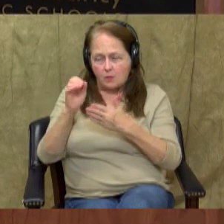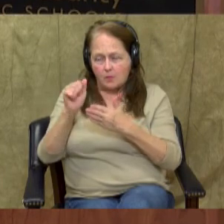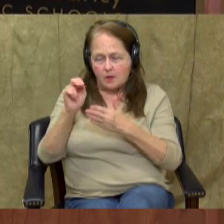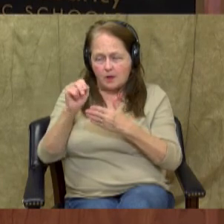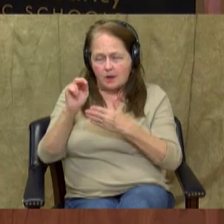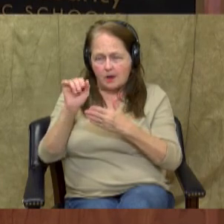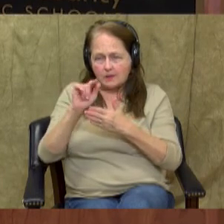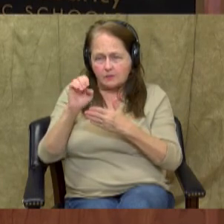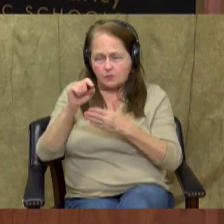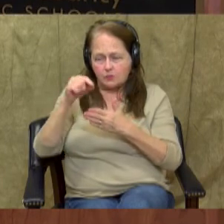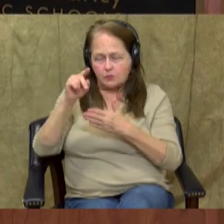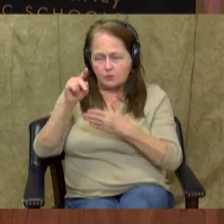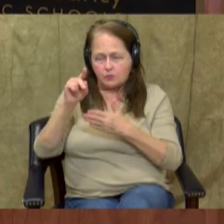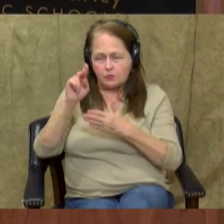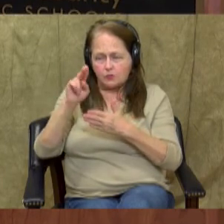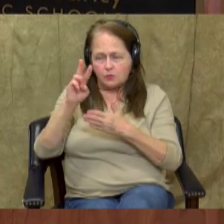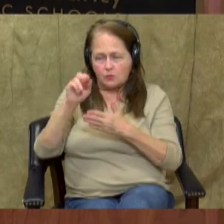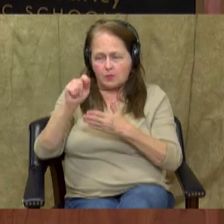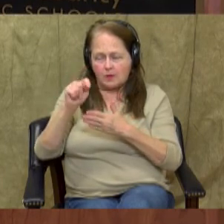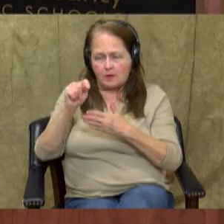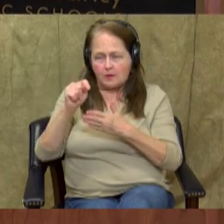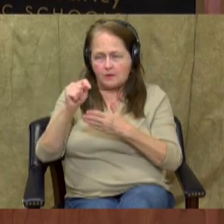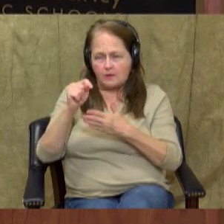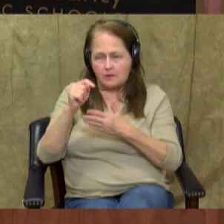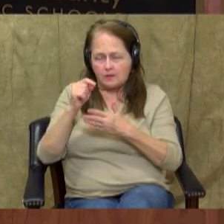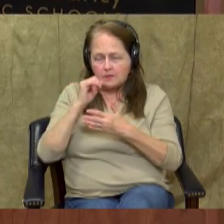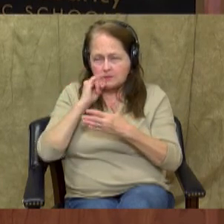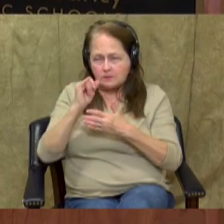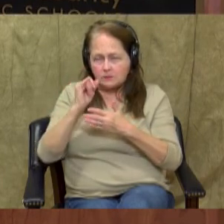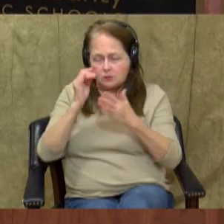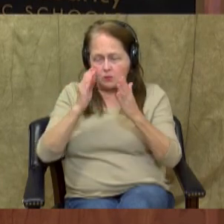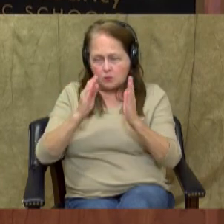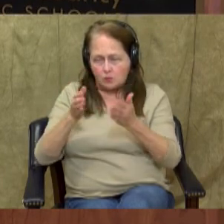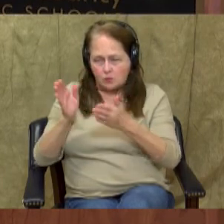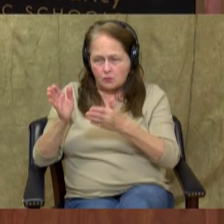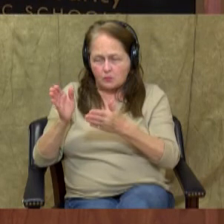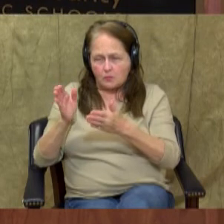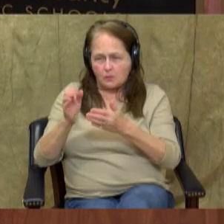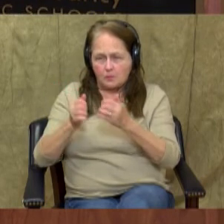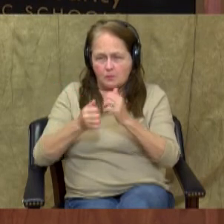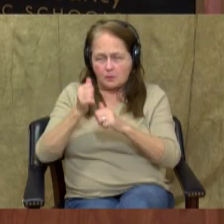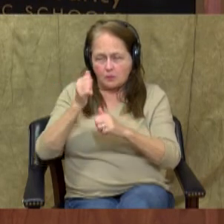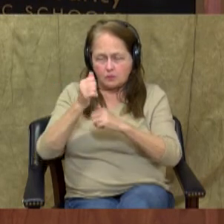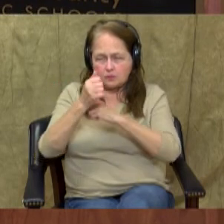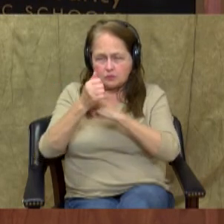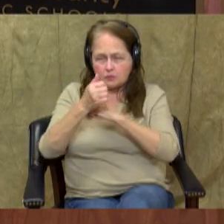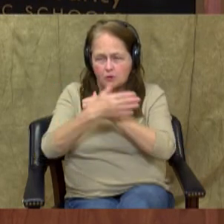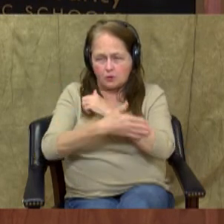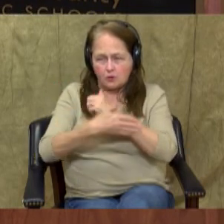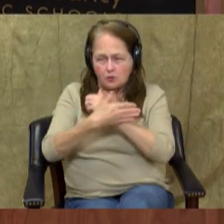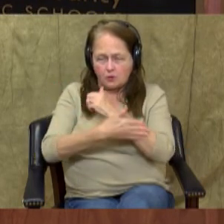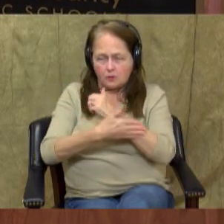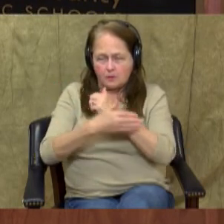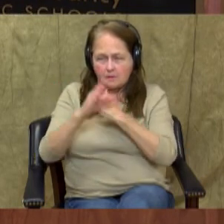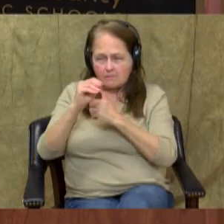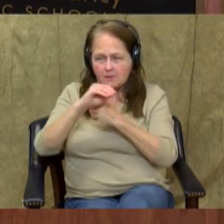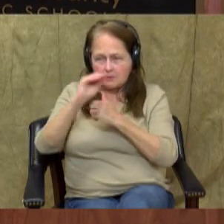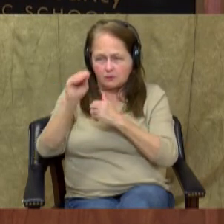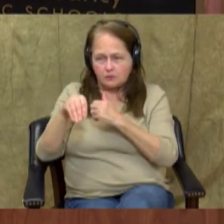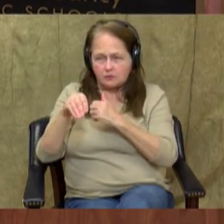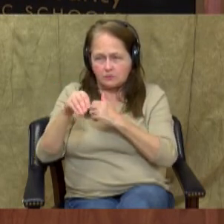area. Kuwait is about 100% urbanized, and you can see that most of the countries in this region are more than